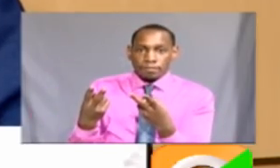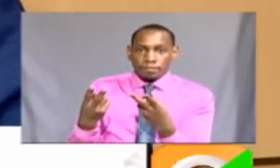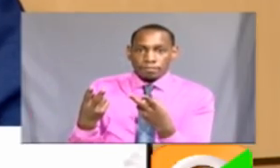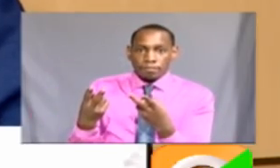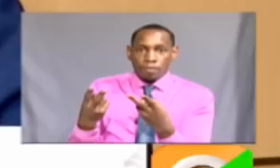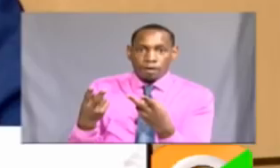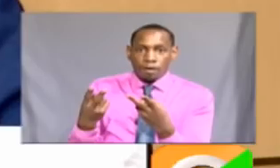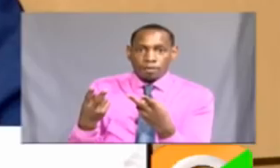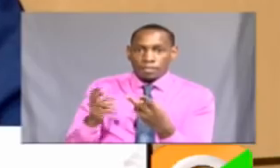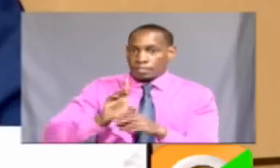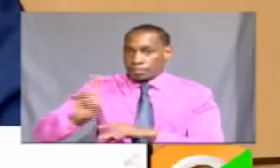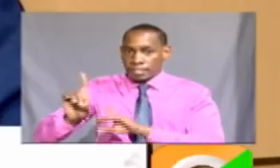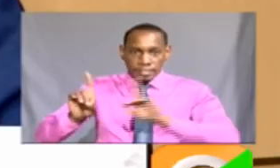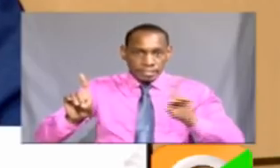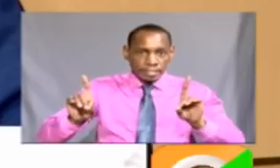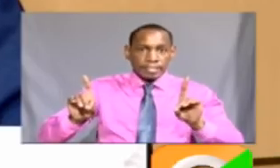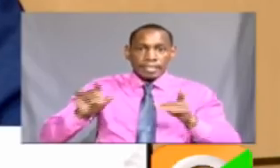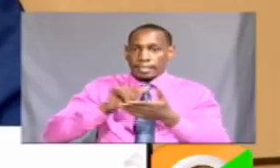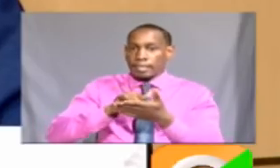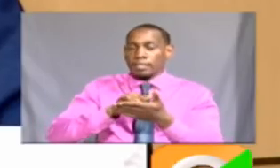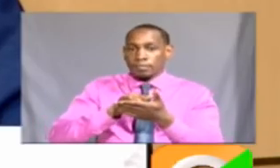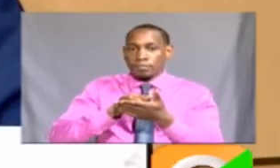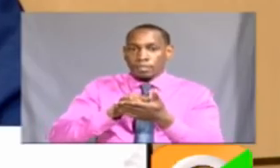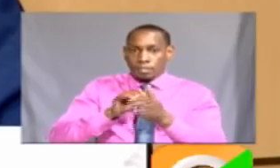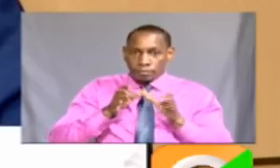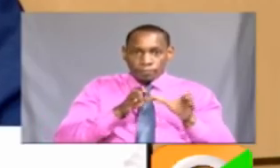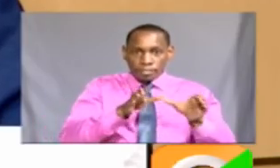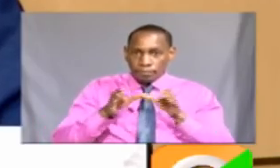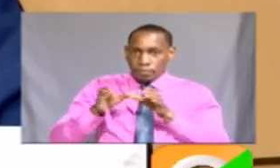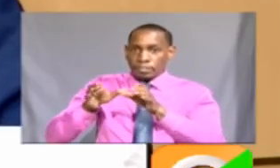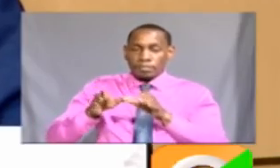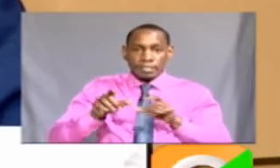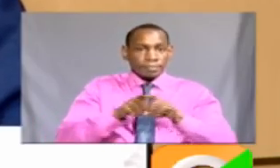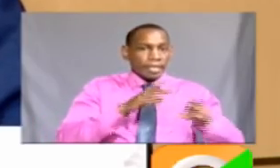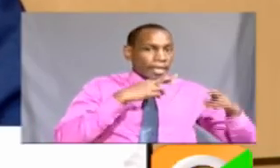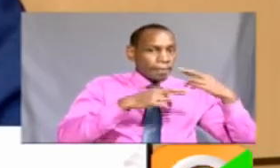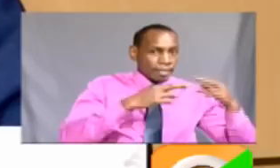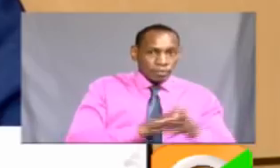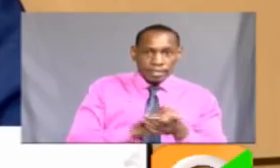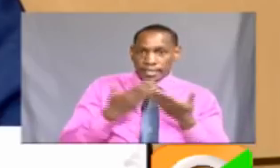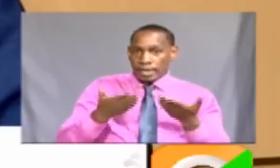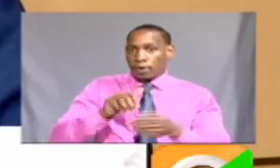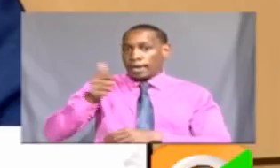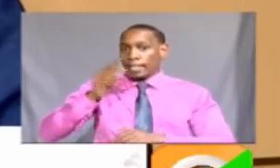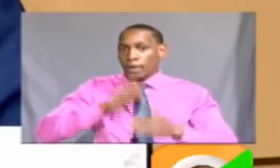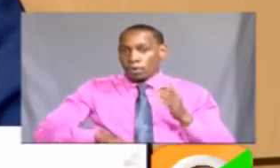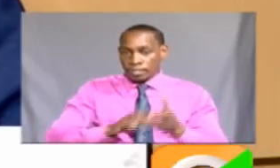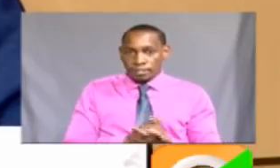the kind of distancing that is being imposed on restaurants. Now, the other thing is